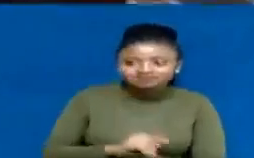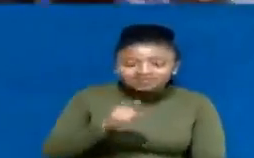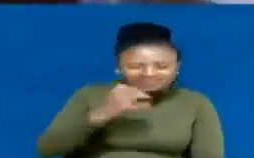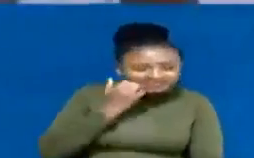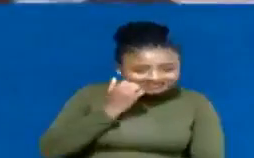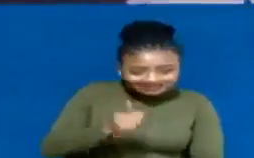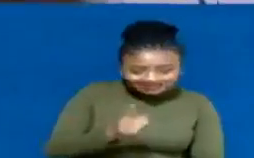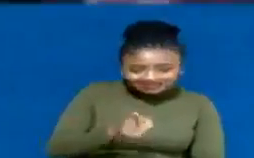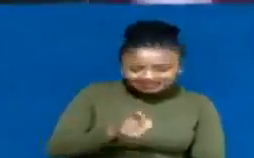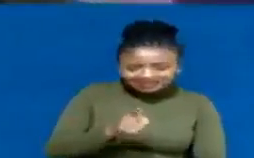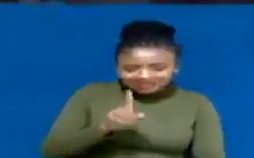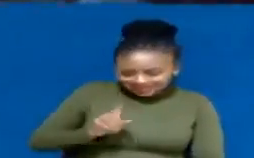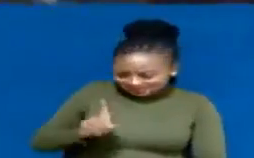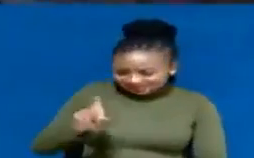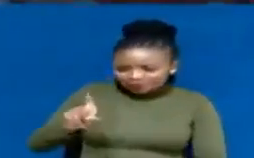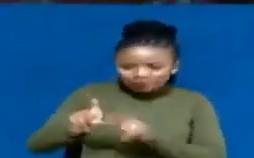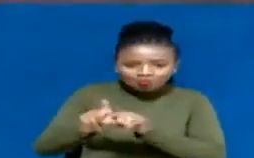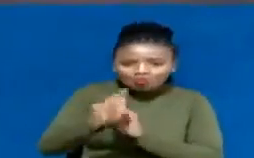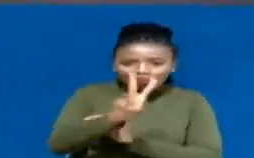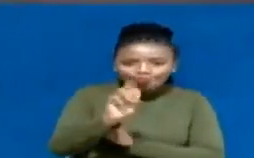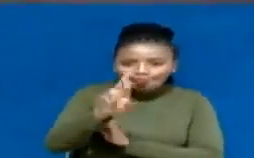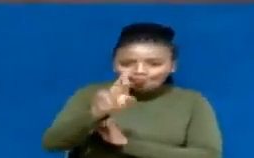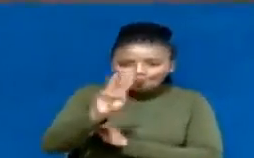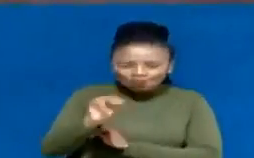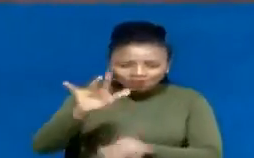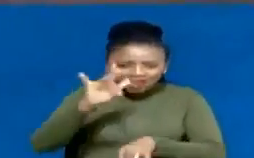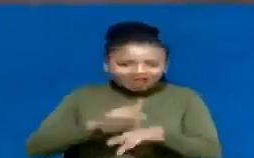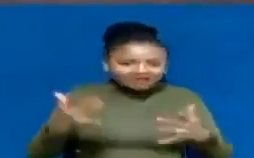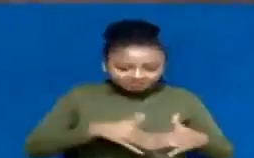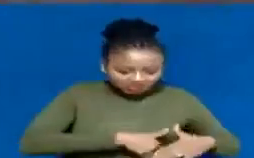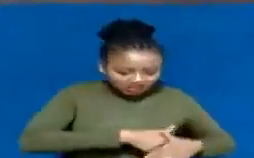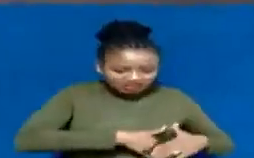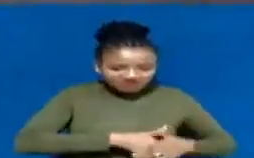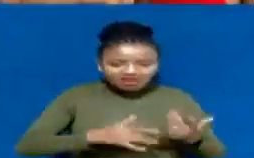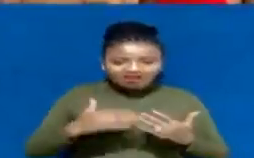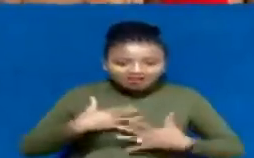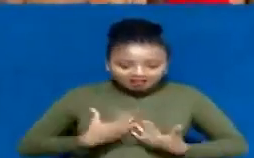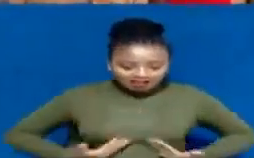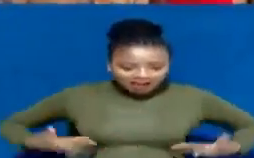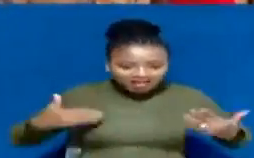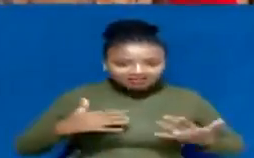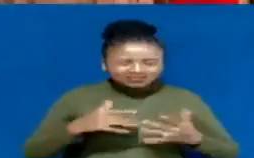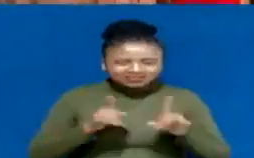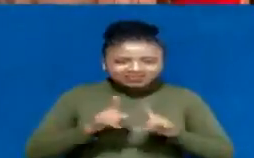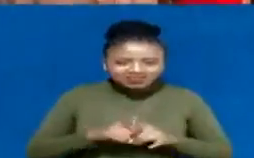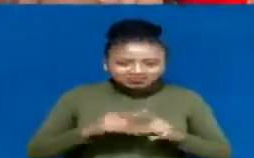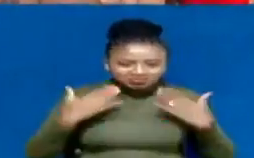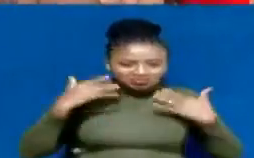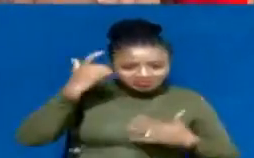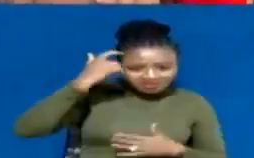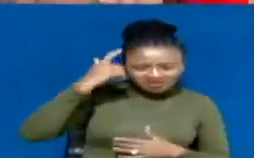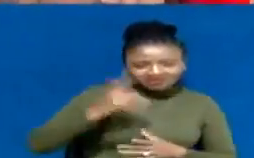acute disease caused by a parasitic worm affecting the liver, lungs, nervous system, and even the brain.